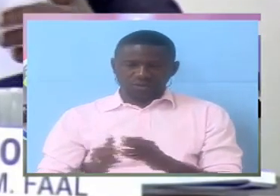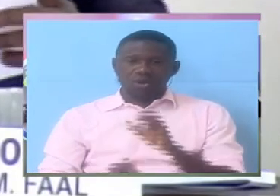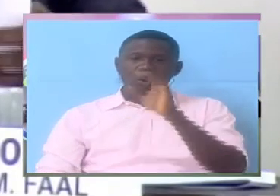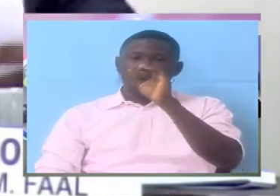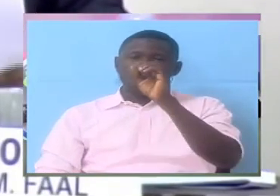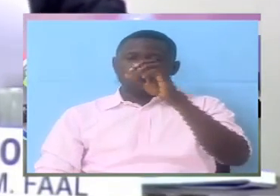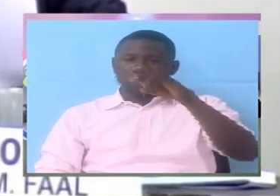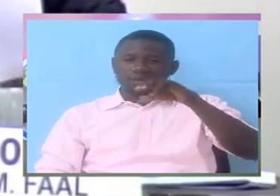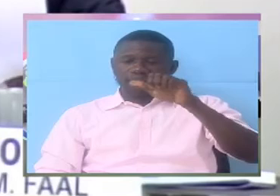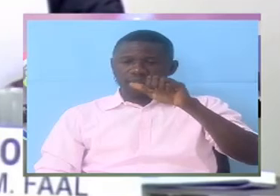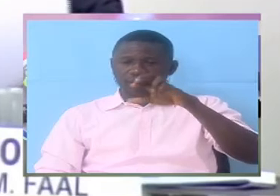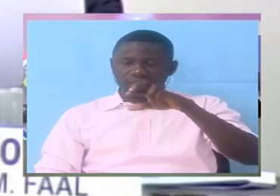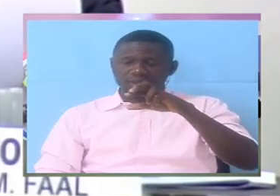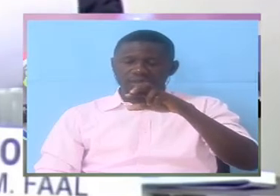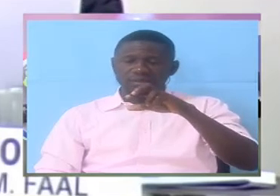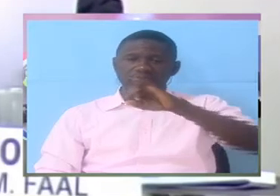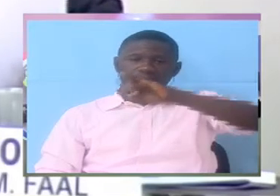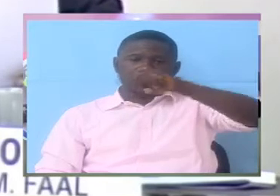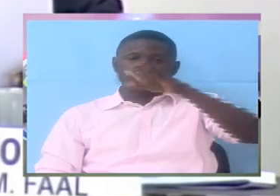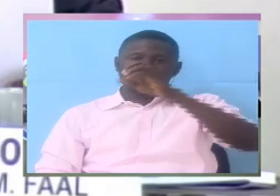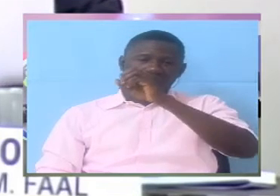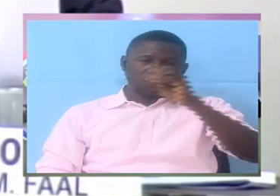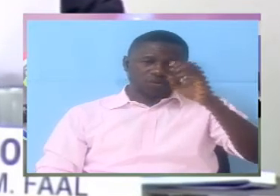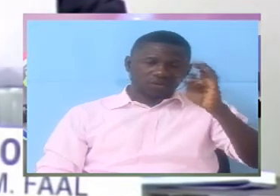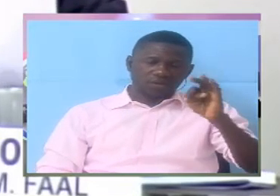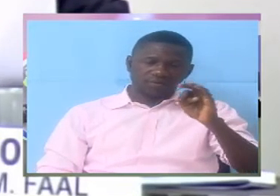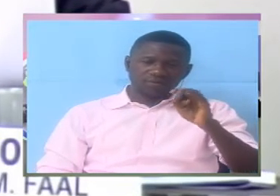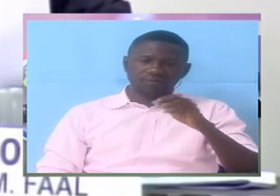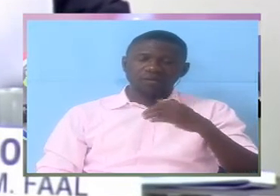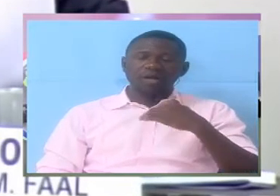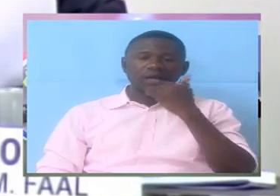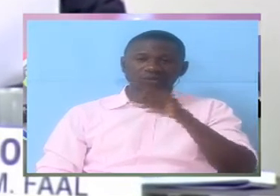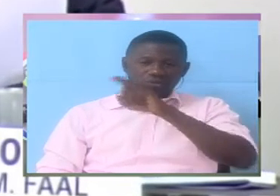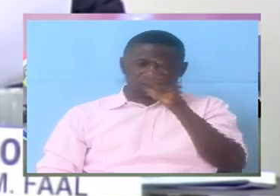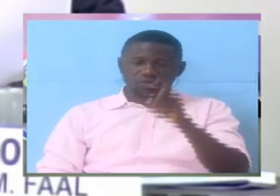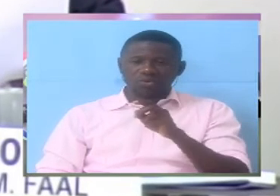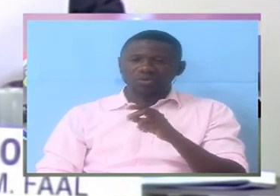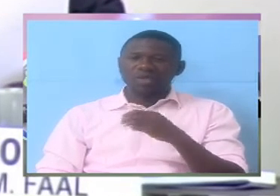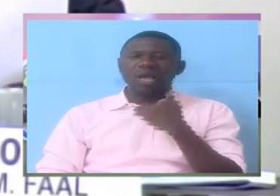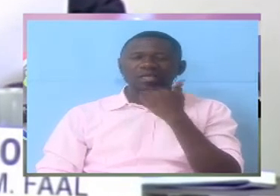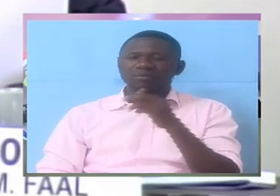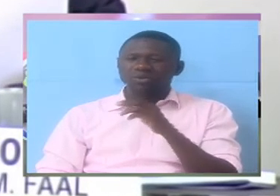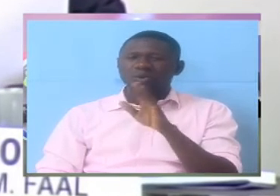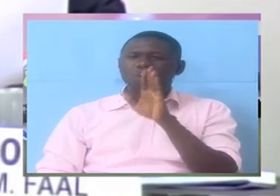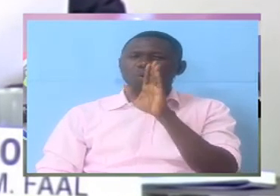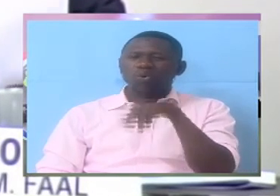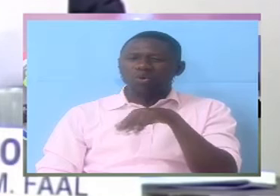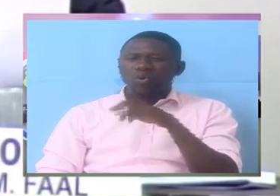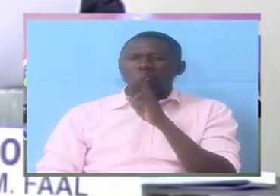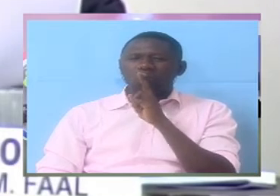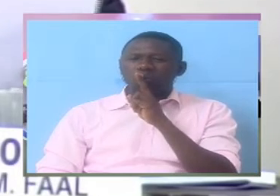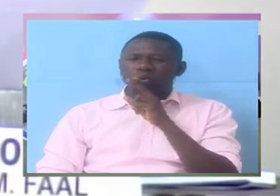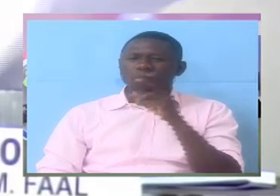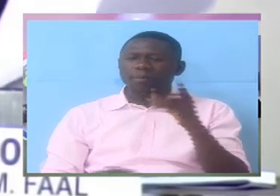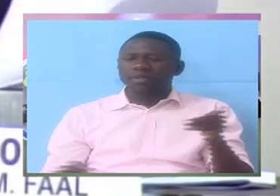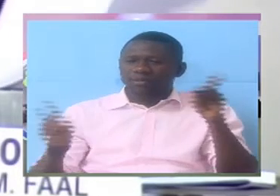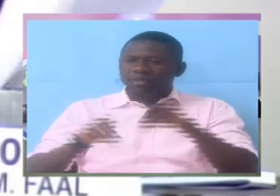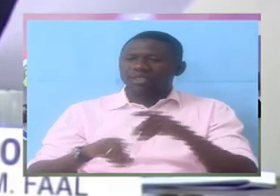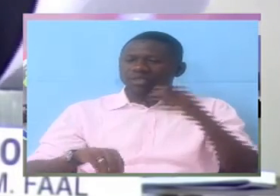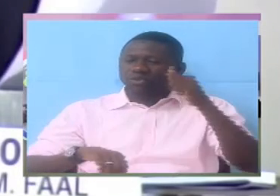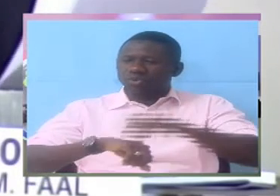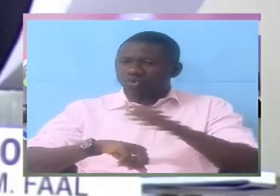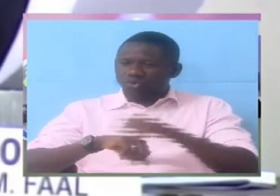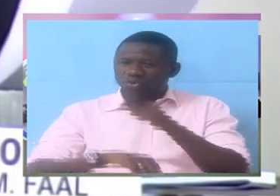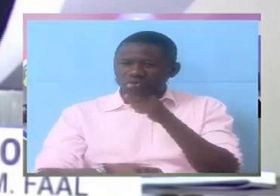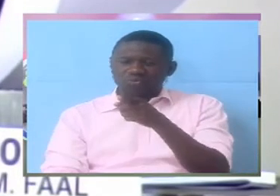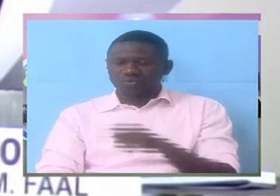Omar Diouf, he was asked this question. Ya nyininka nyinna. Who participated in torturing you? Jumanyole ma beta ili paroto biri beta jireyala.